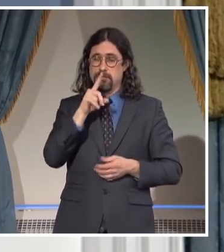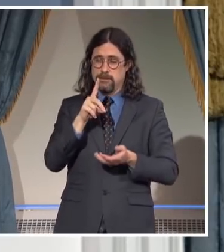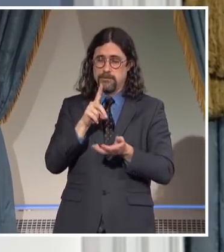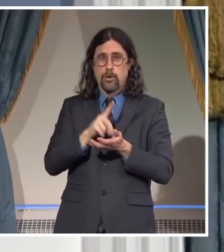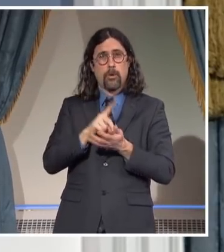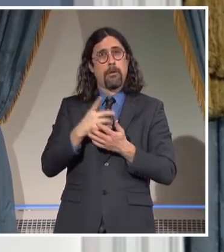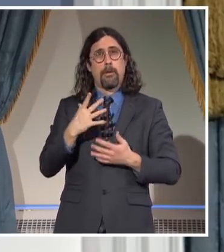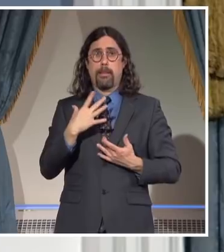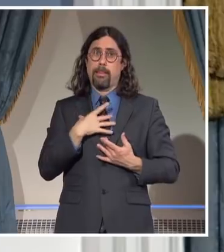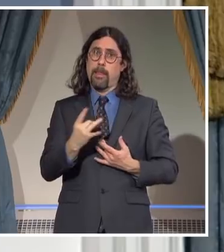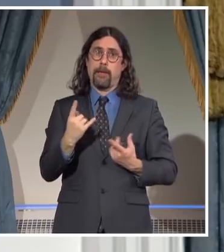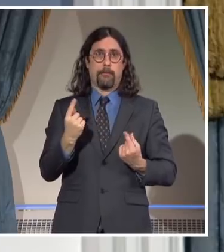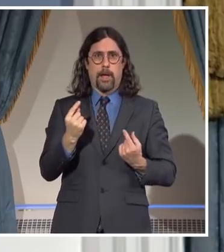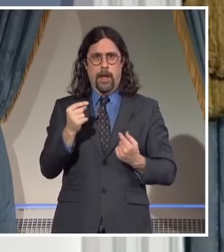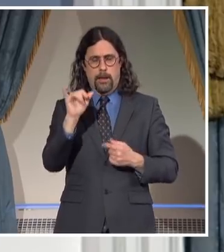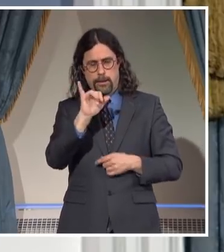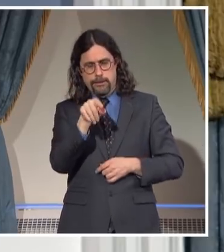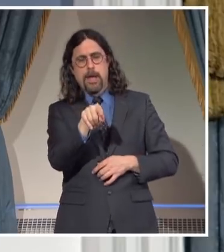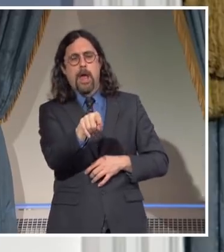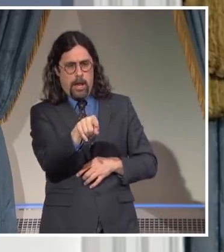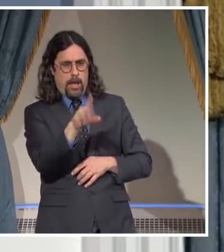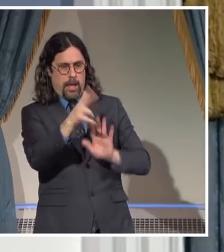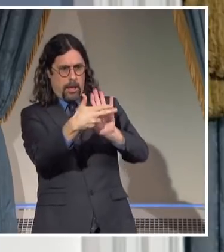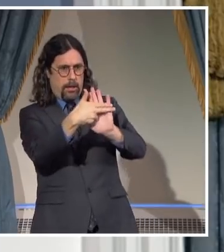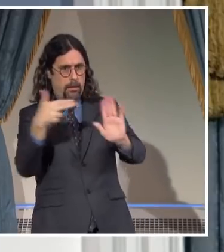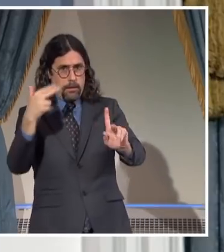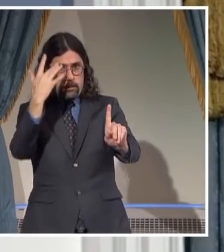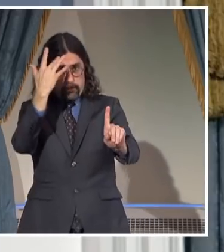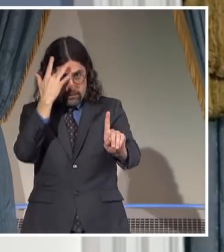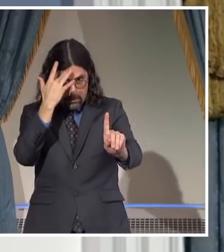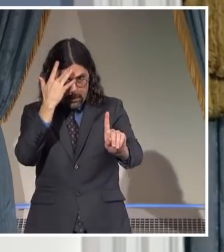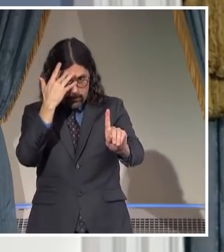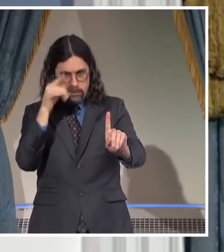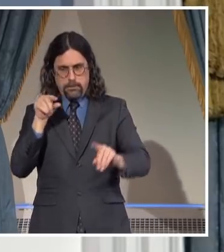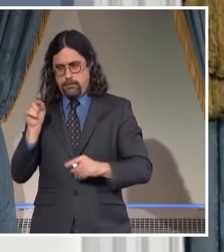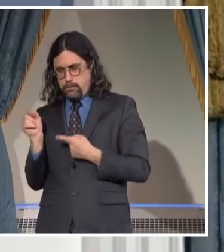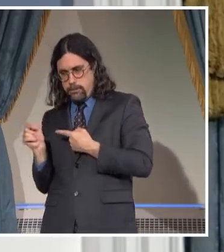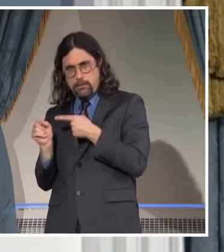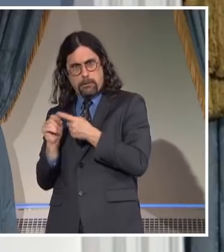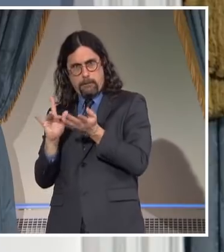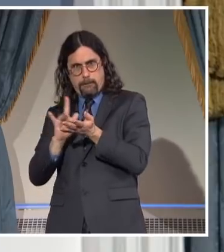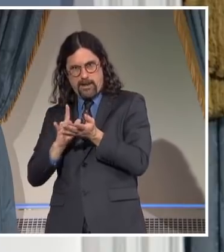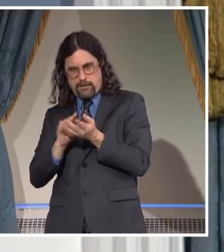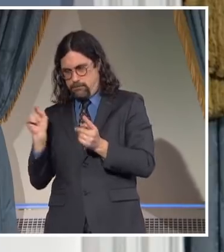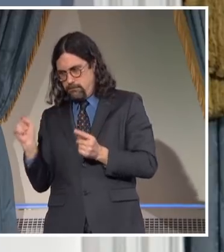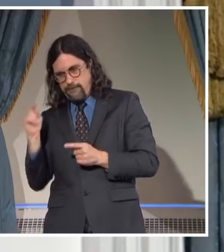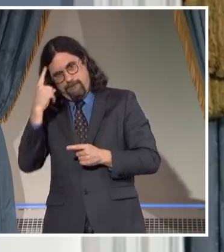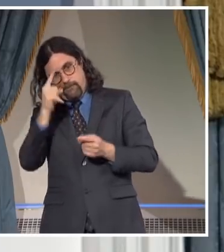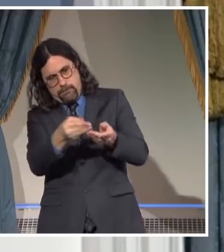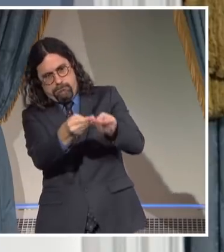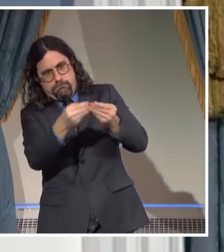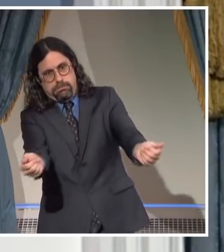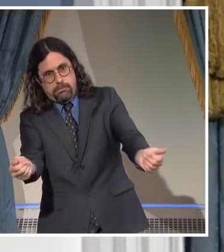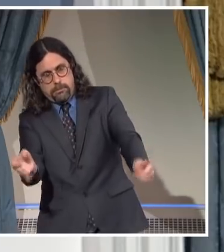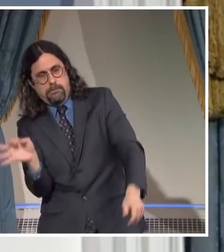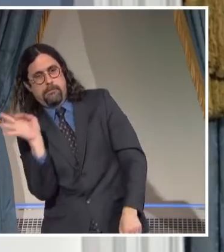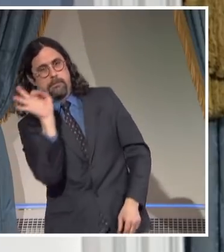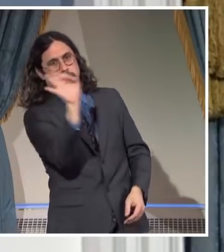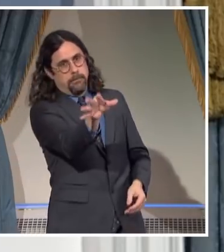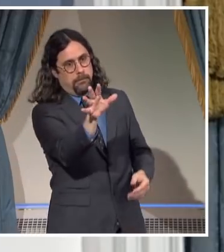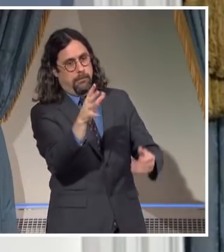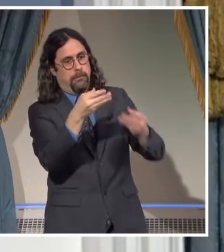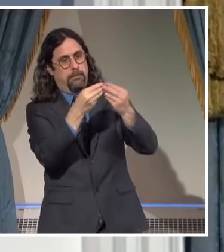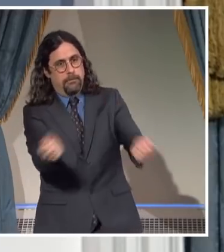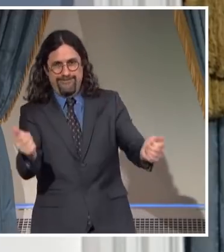but primarily we are supporting people until their immune system comes back. So you would see, if